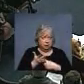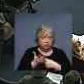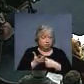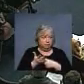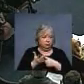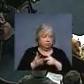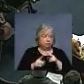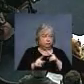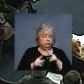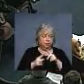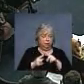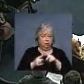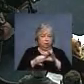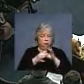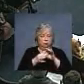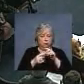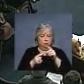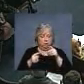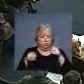on the amendment?